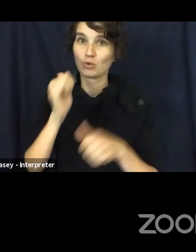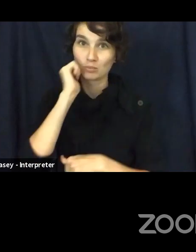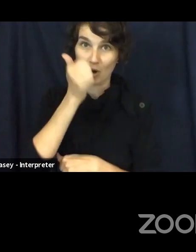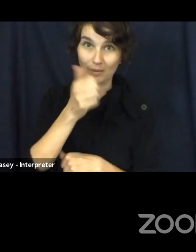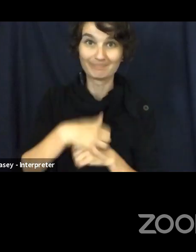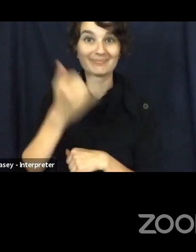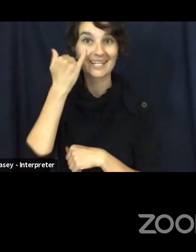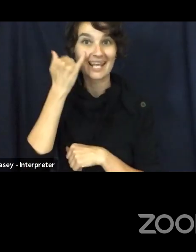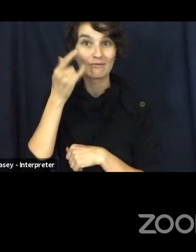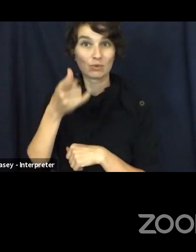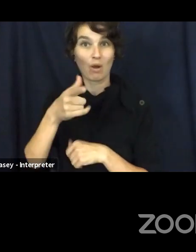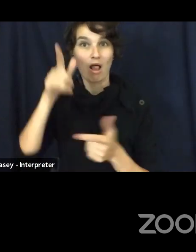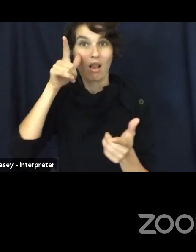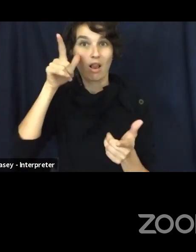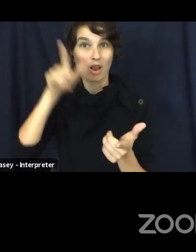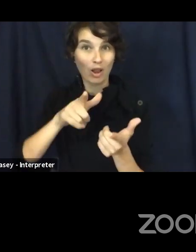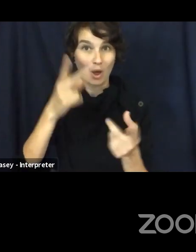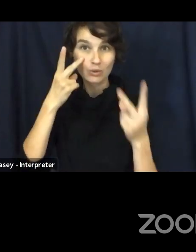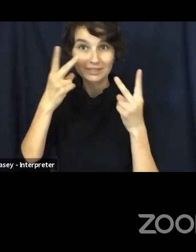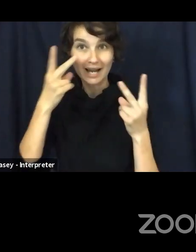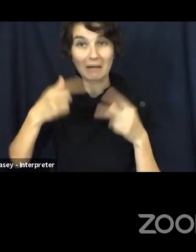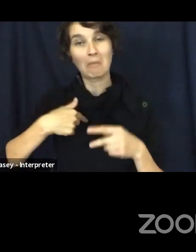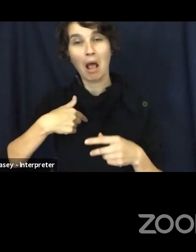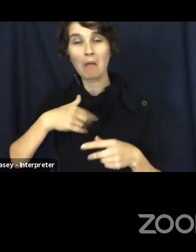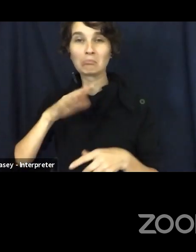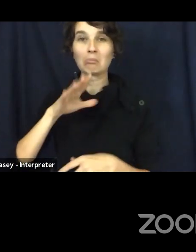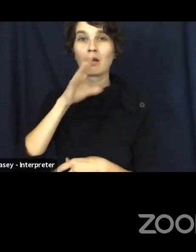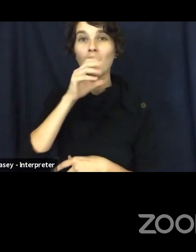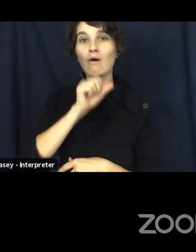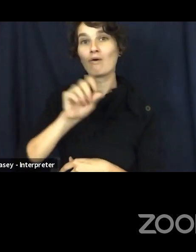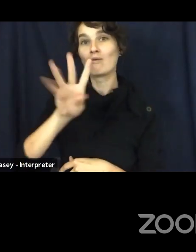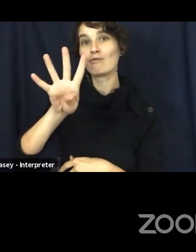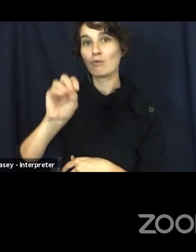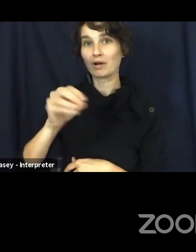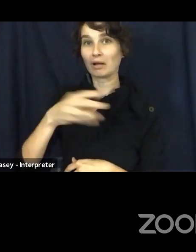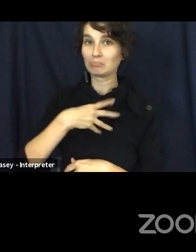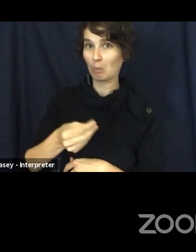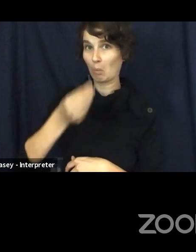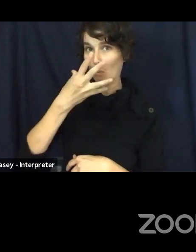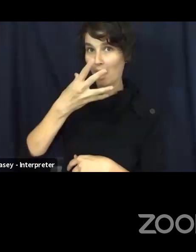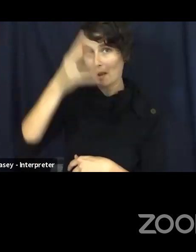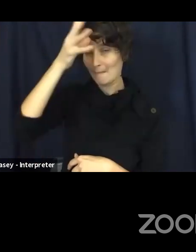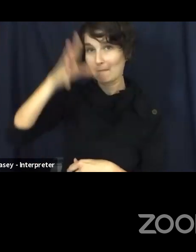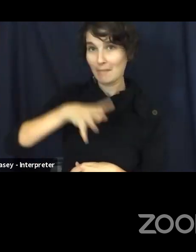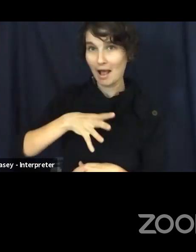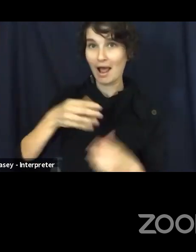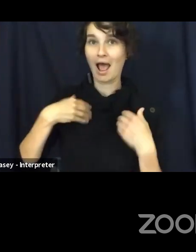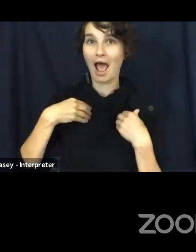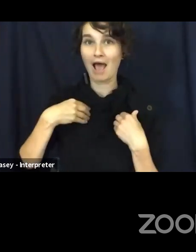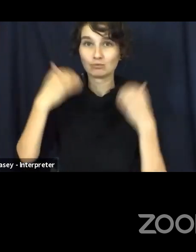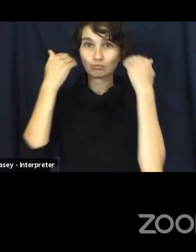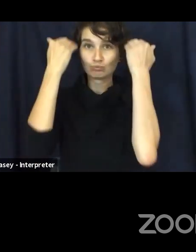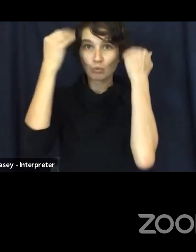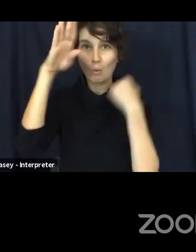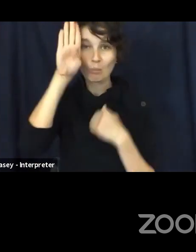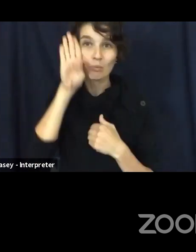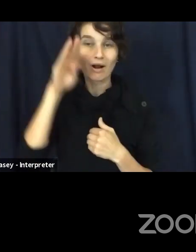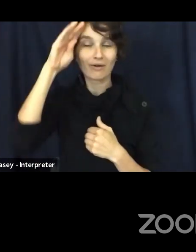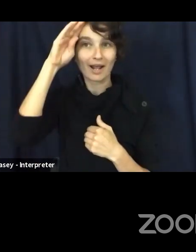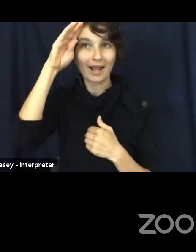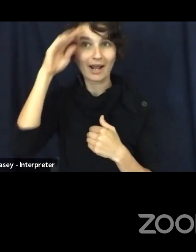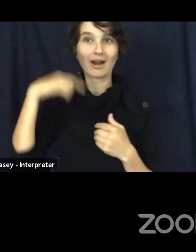am a 40-ish white male identifying individual with brown hair, a short brown beard, wearing rectangular glasses, and an open-collared